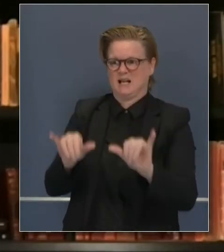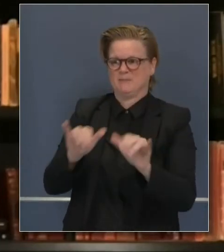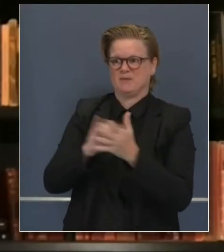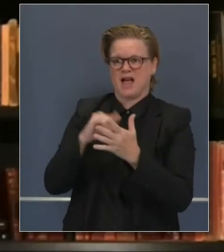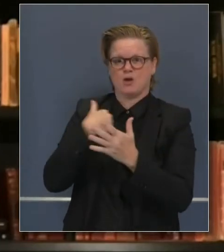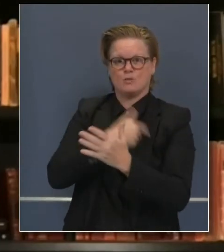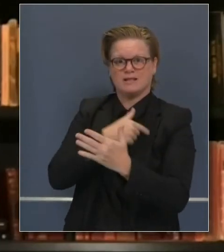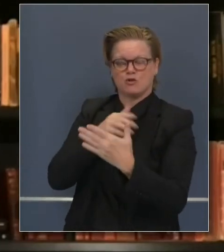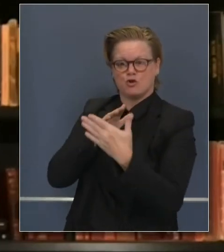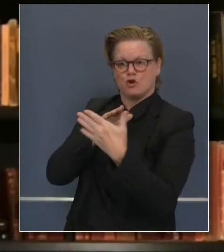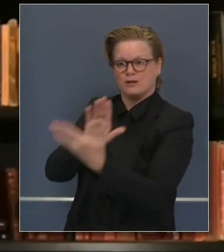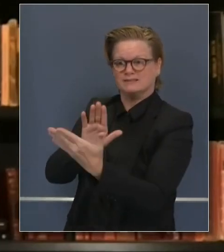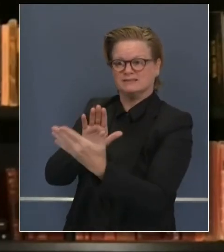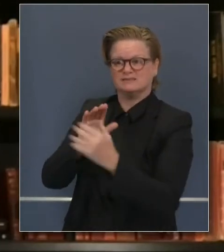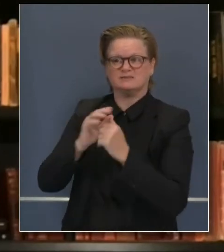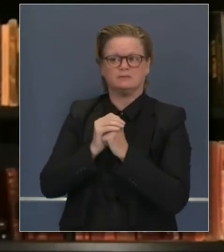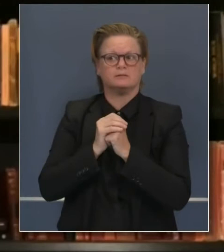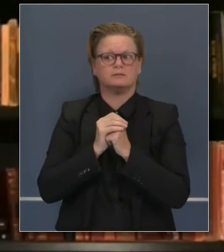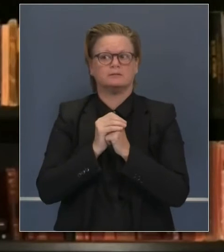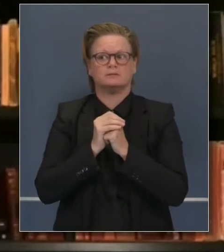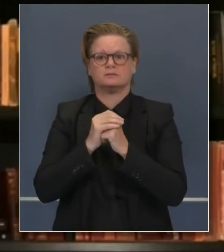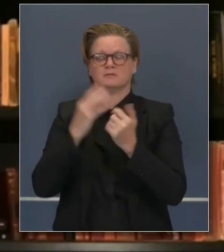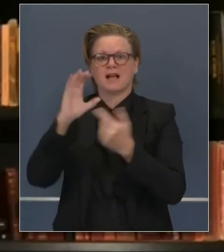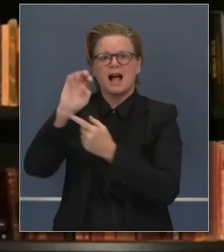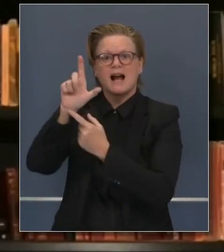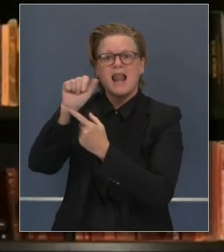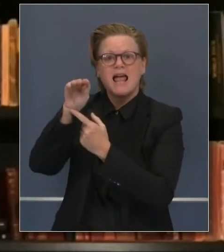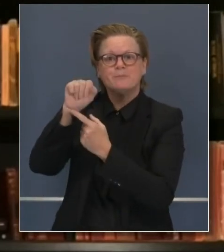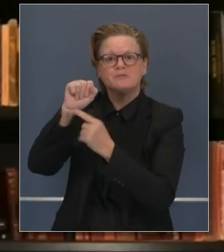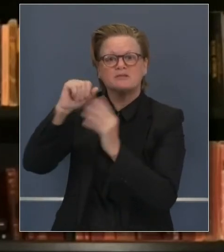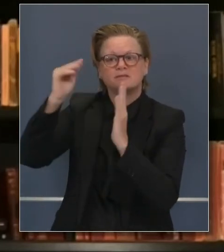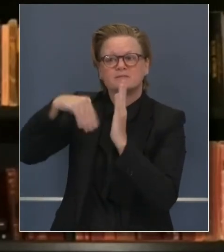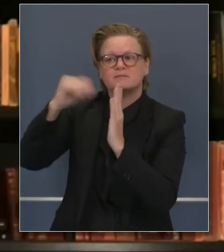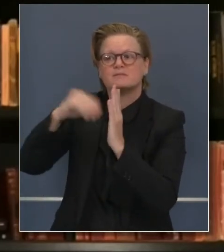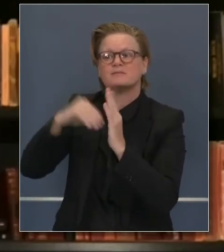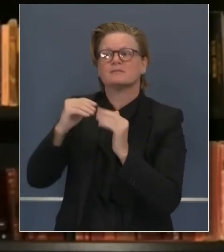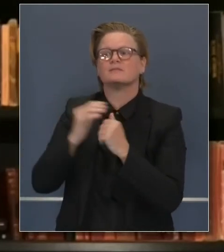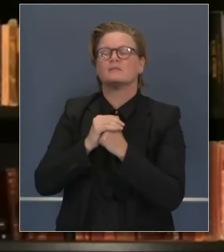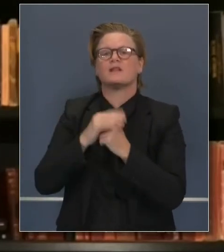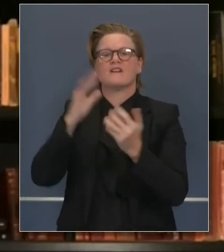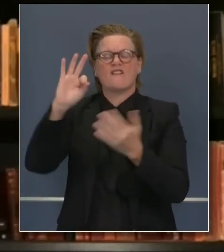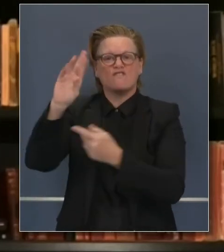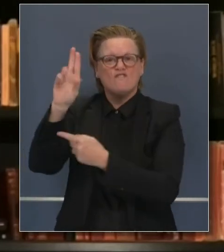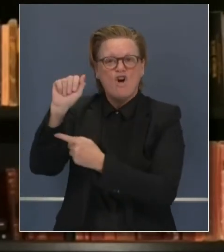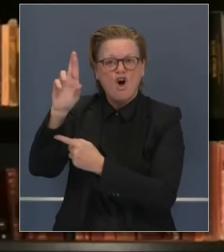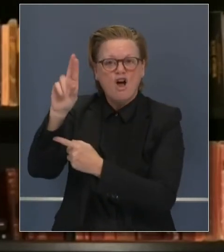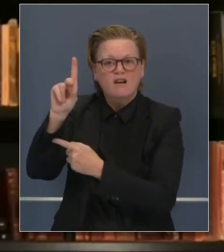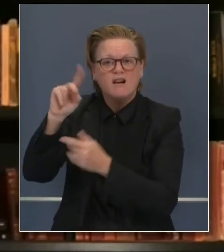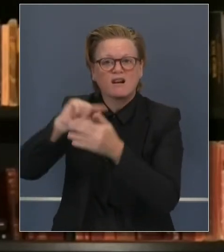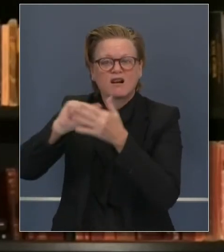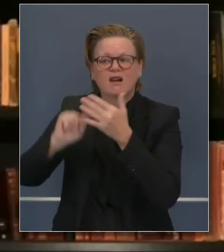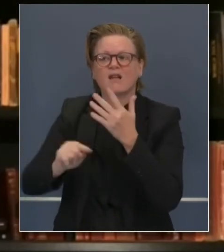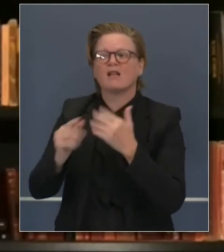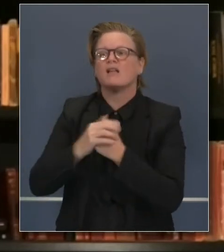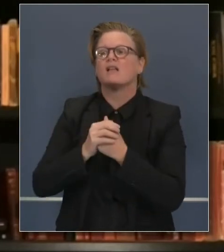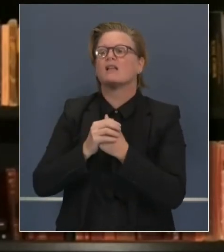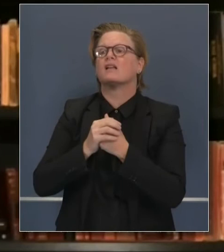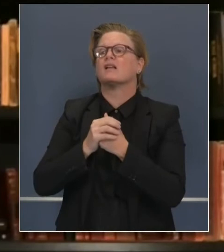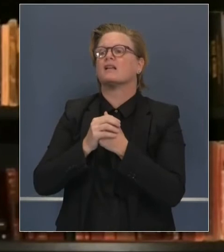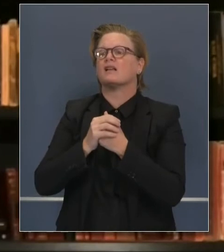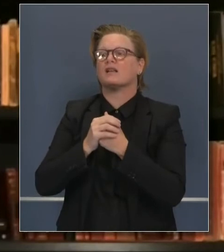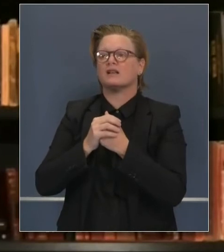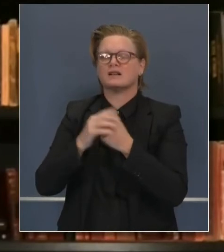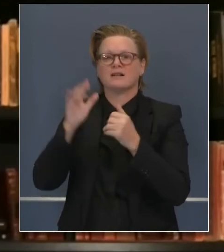door issues as it relates to fraud. That ID.me system is in place. It's been very, very